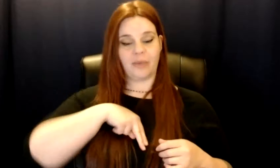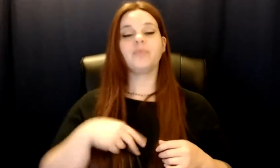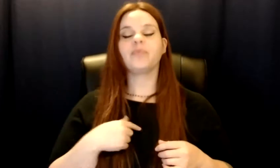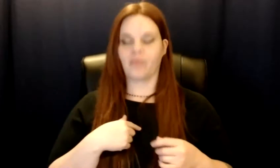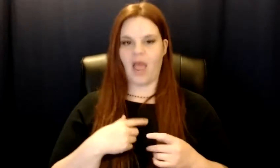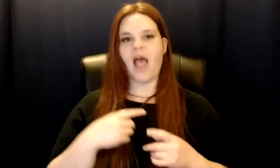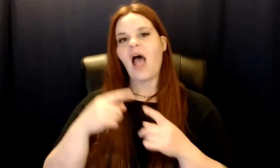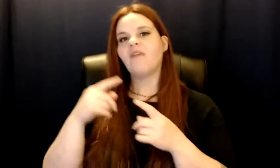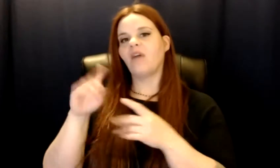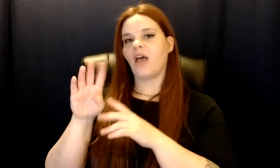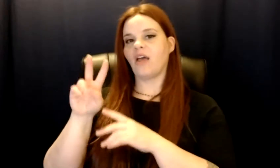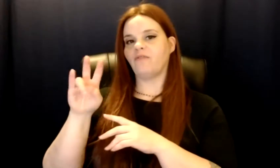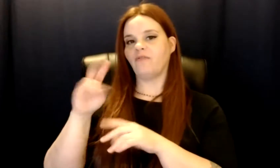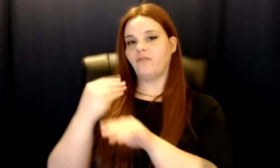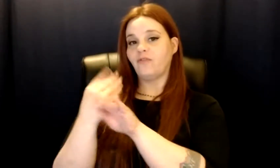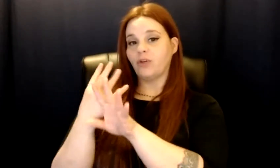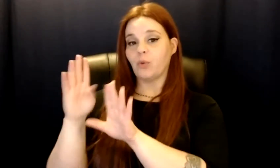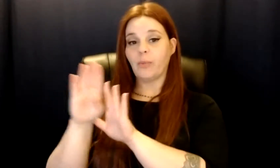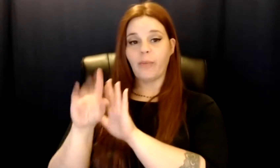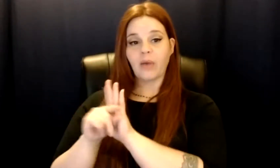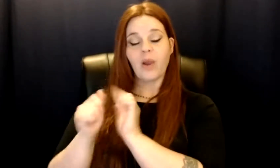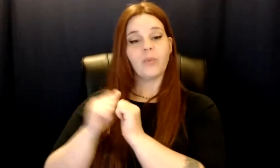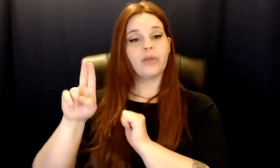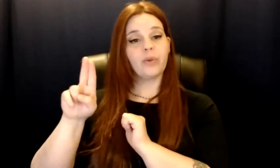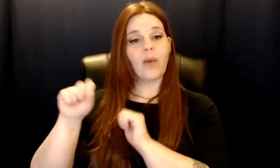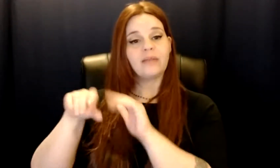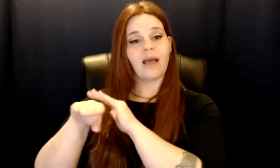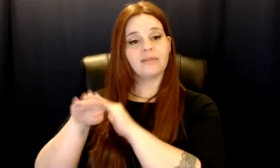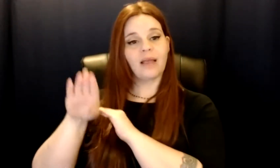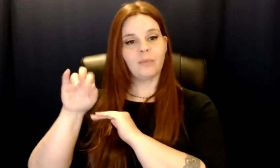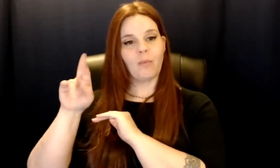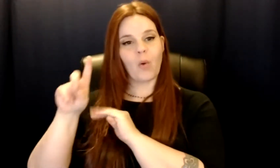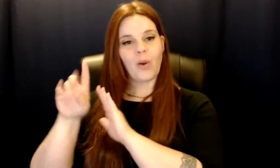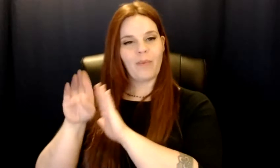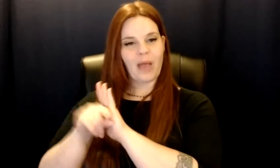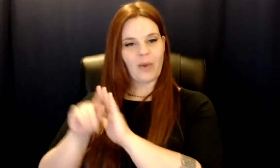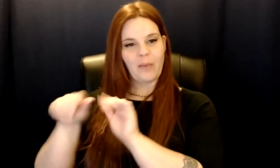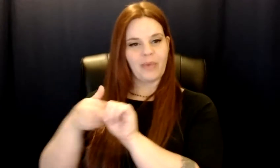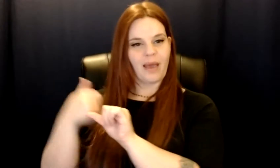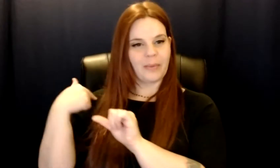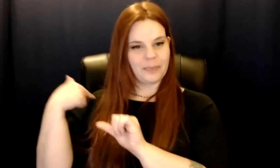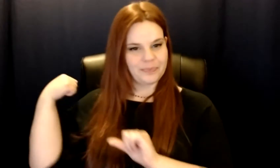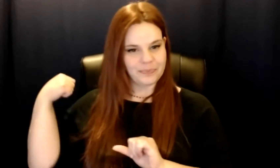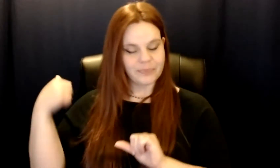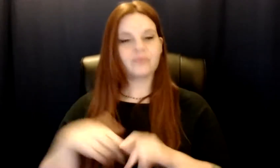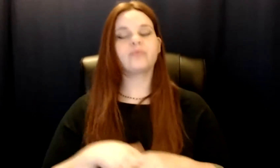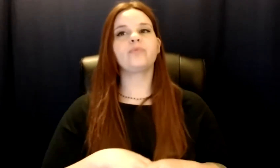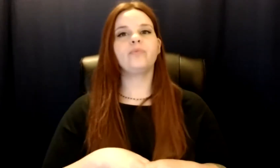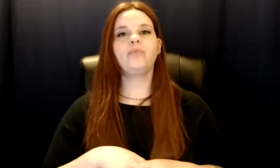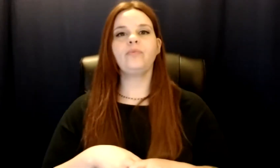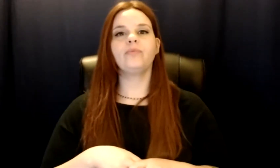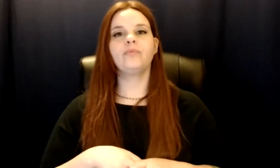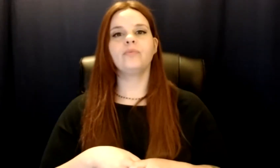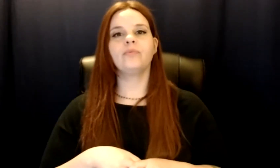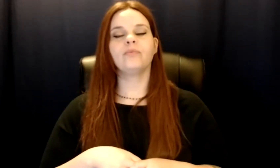virtual background with a US Access Board logo behind me. With that, first of all,